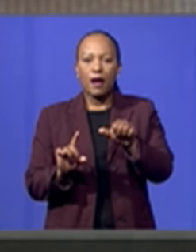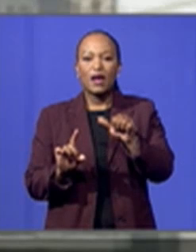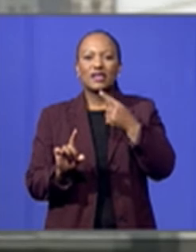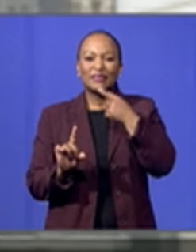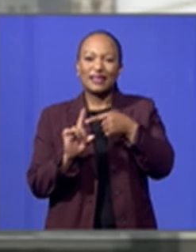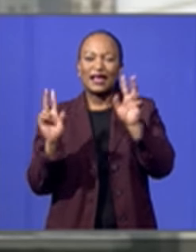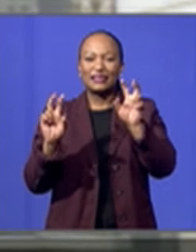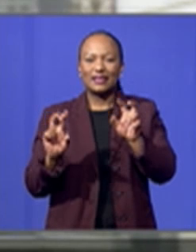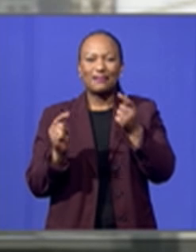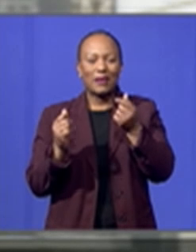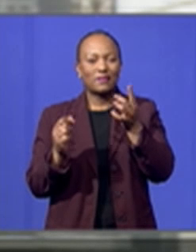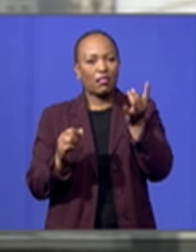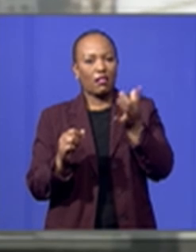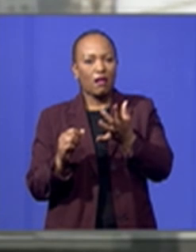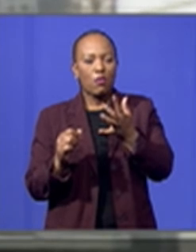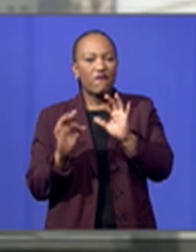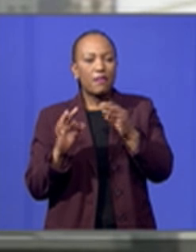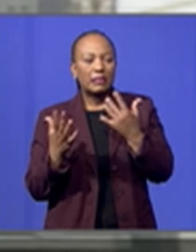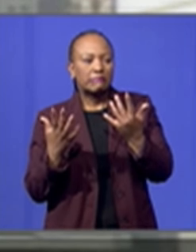madi a malapa a dirisang.